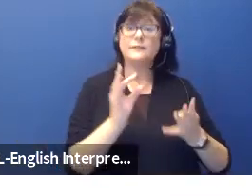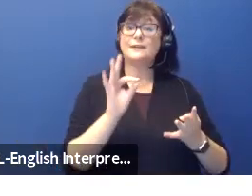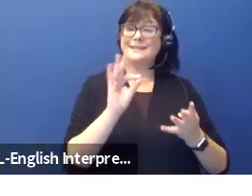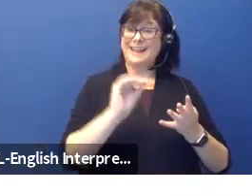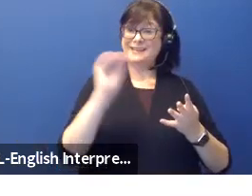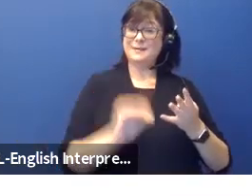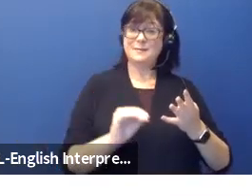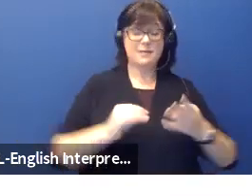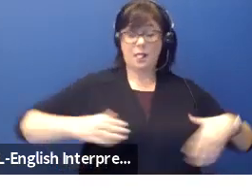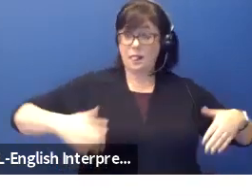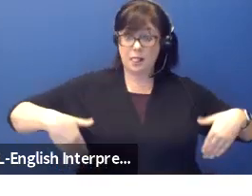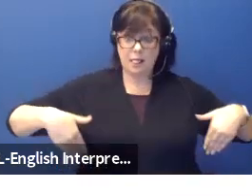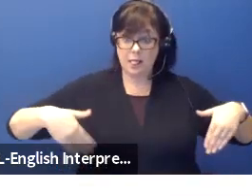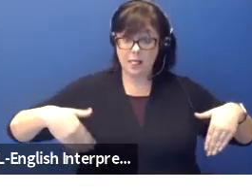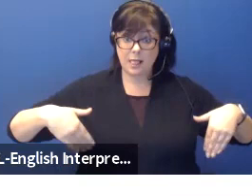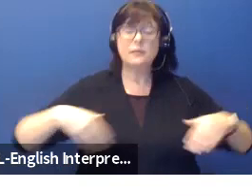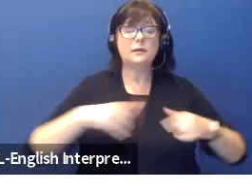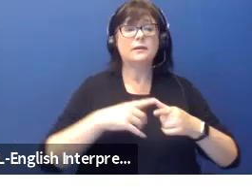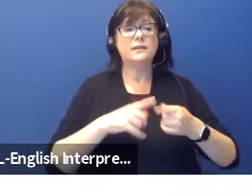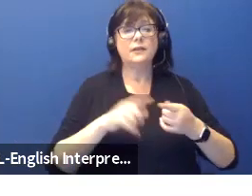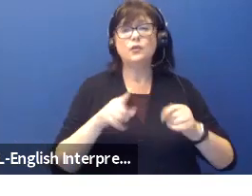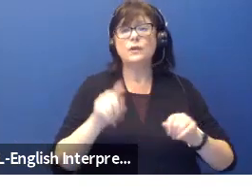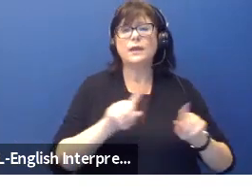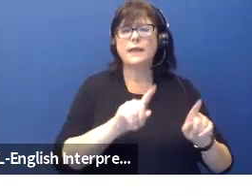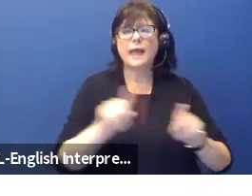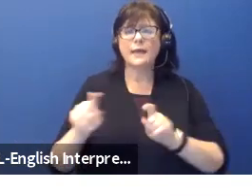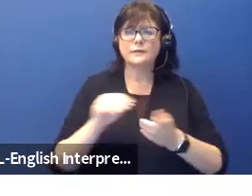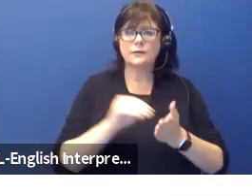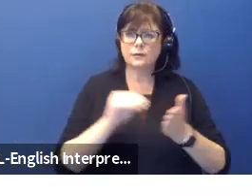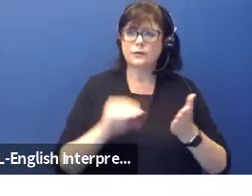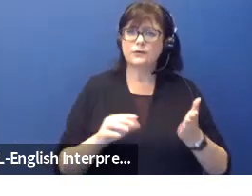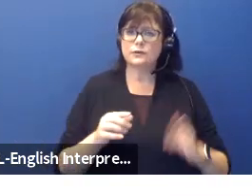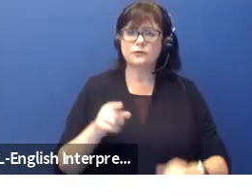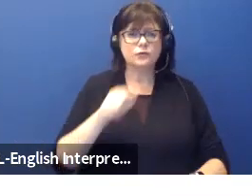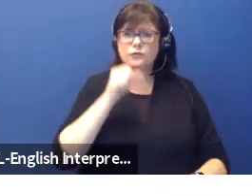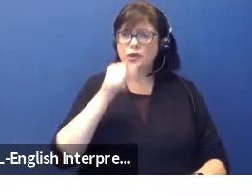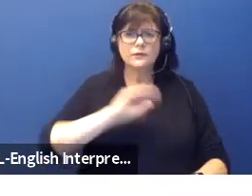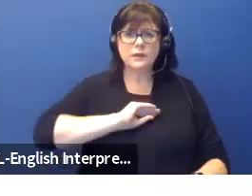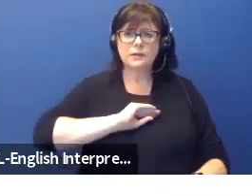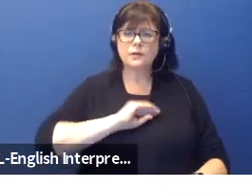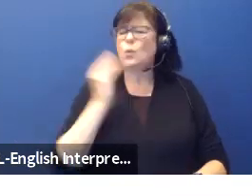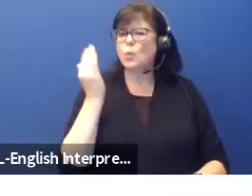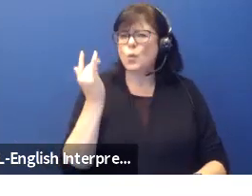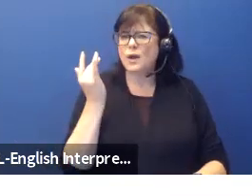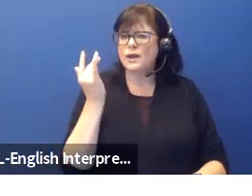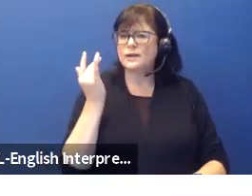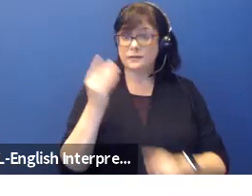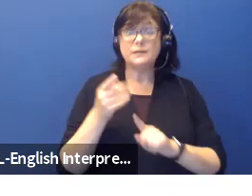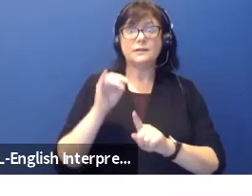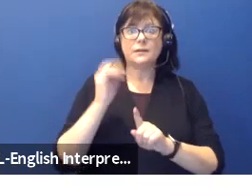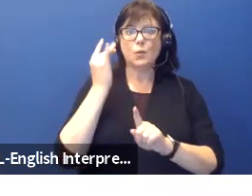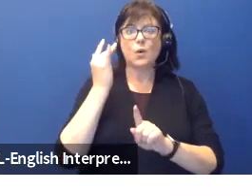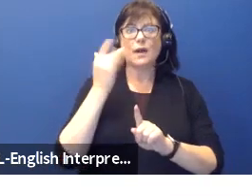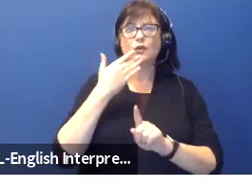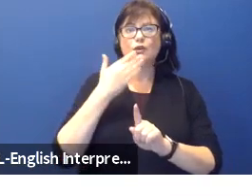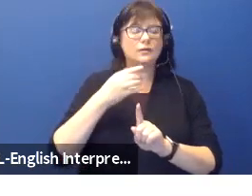doing. Asking learners why they aren't satisfied. And again, that's sometimes why it's helpful to do some of these check-ins partway through your